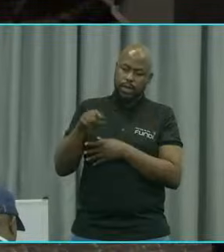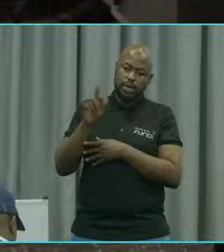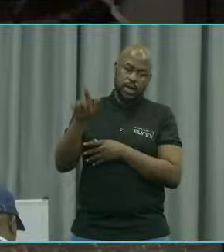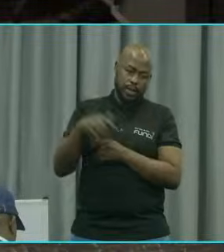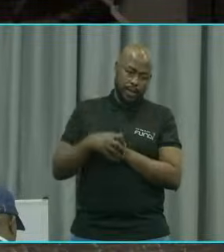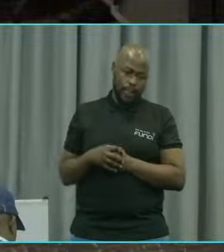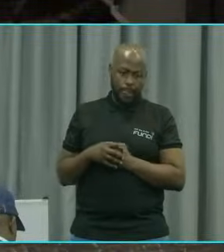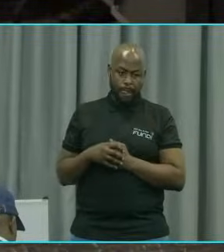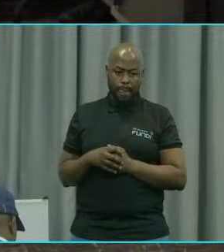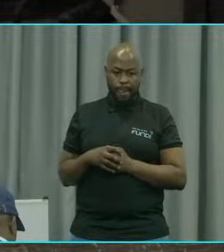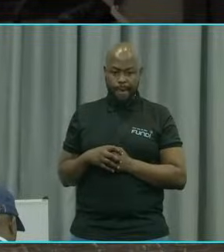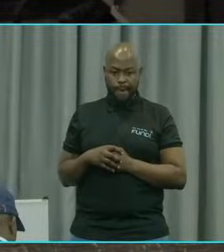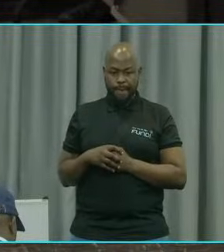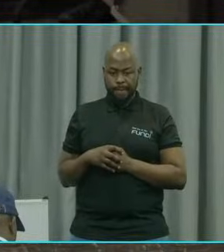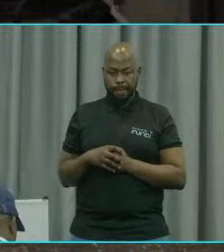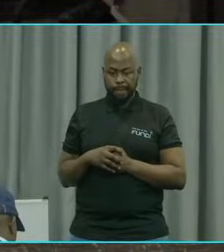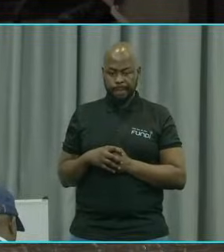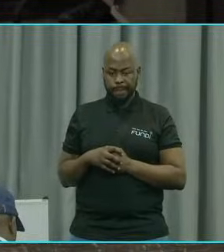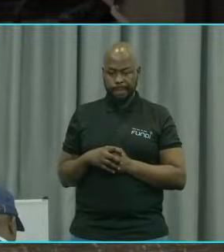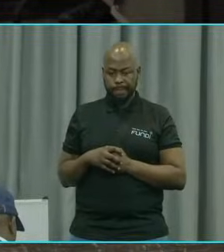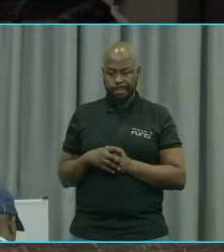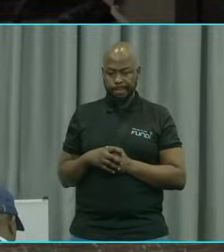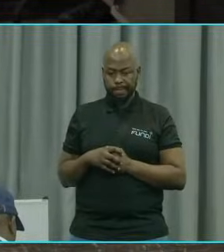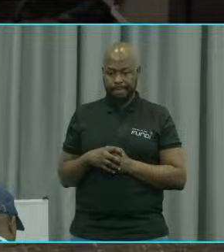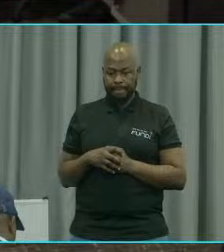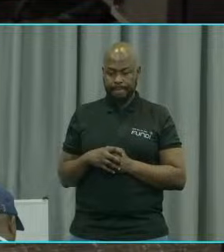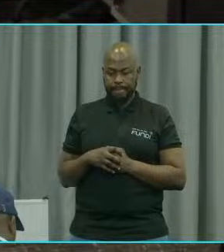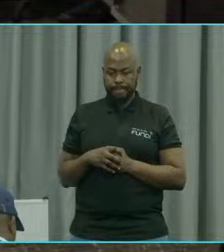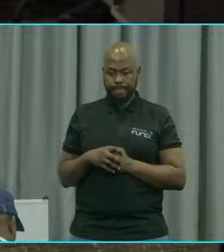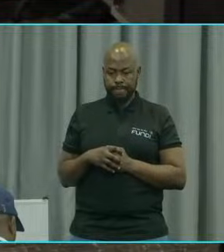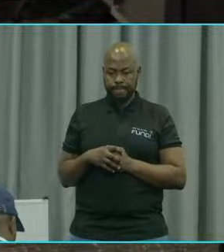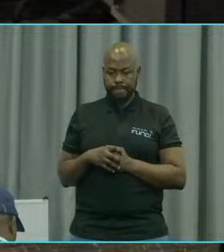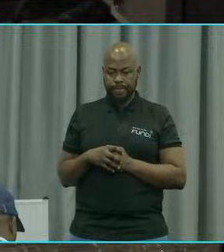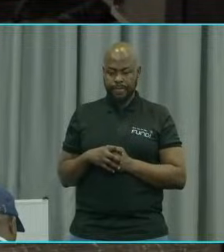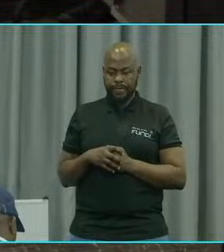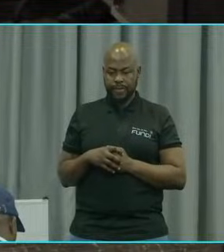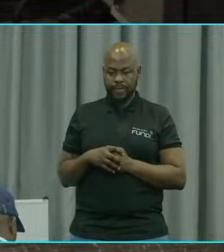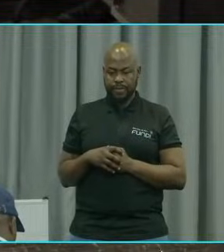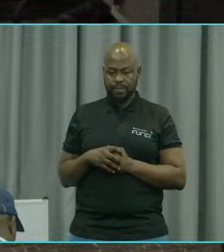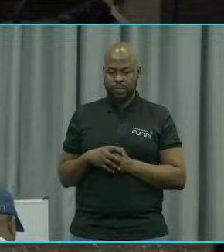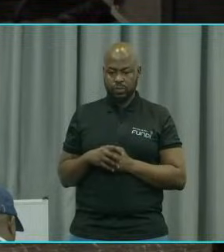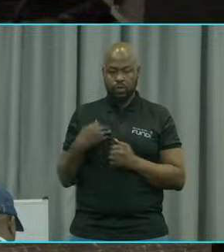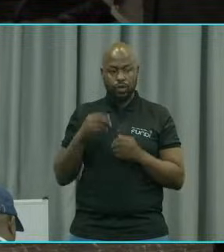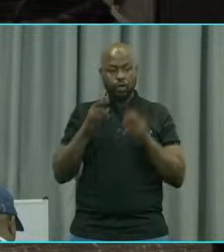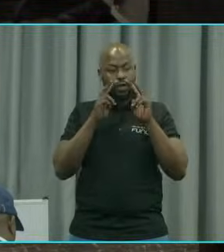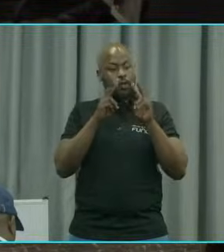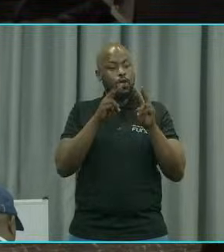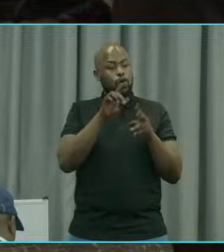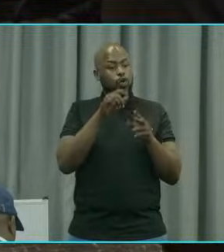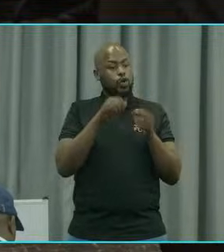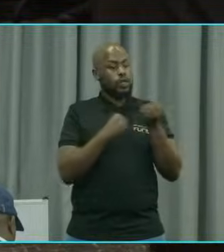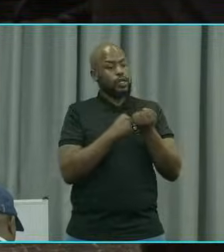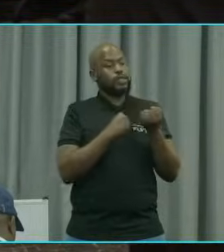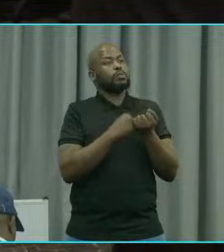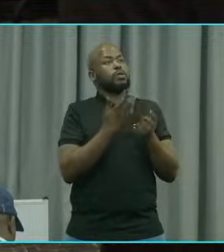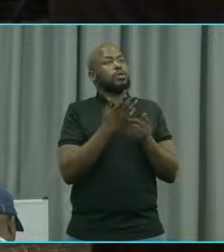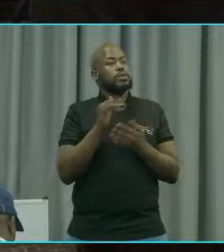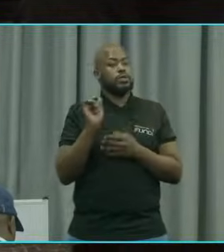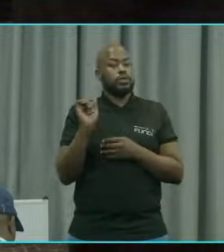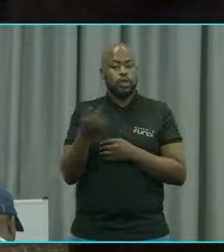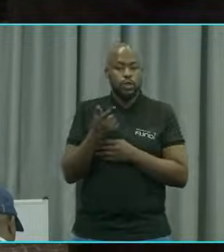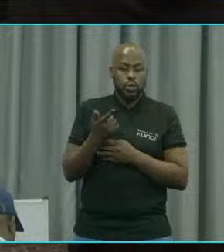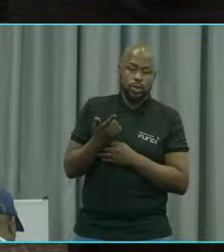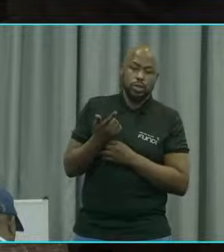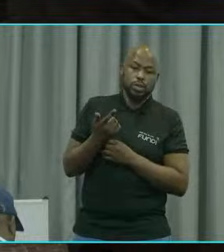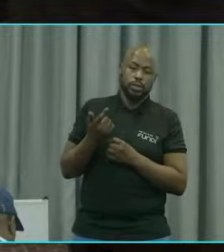we've been saying actually a number of years, and we need the support from actually everybody in that